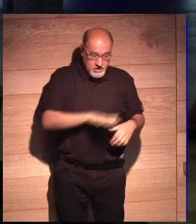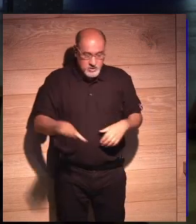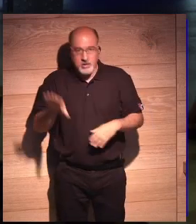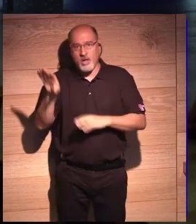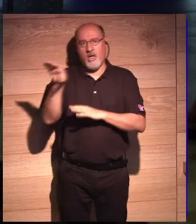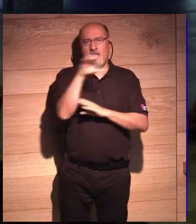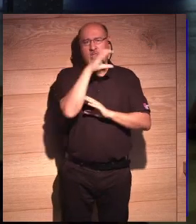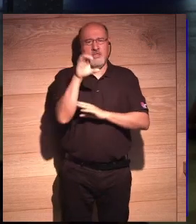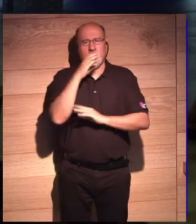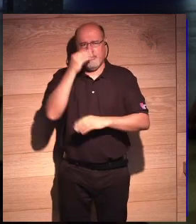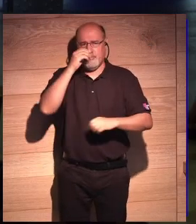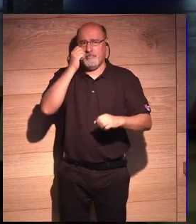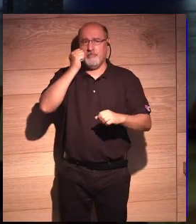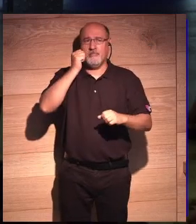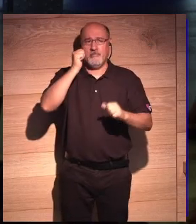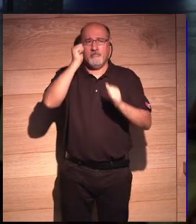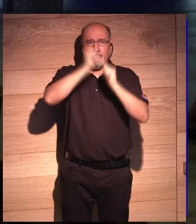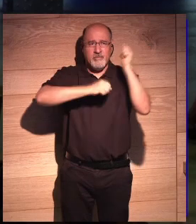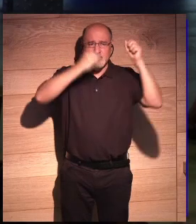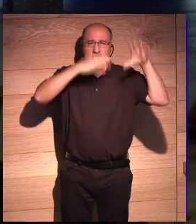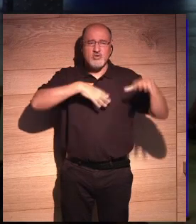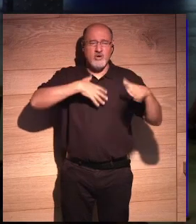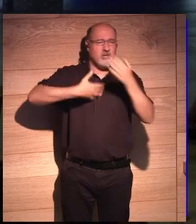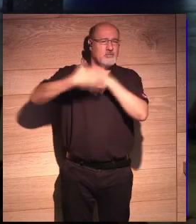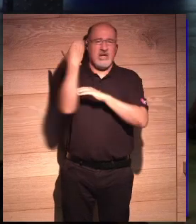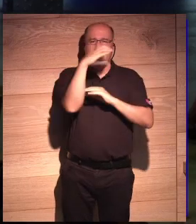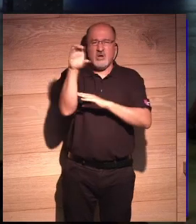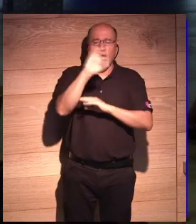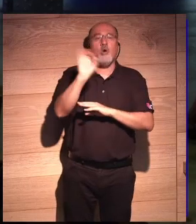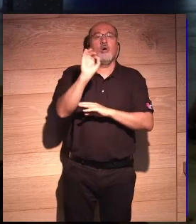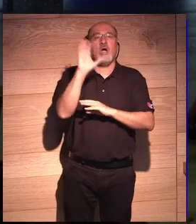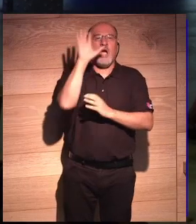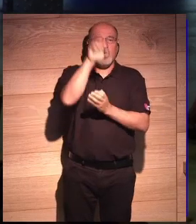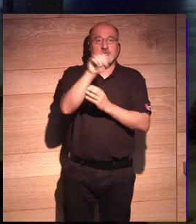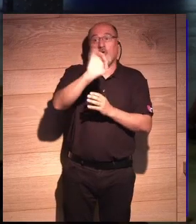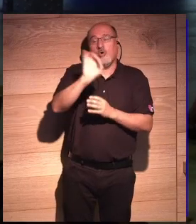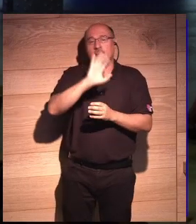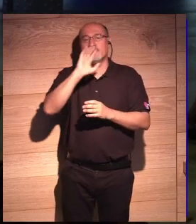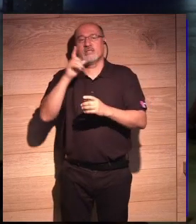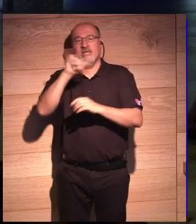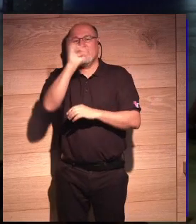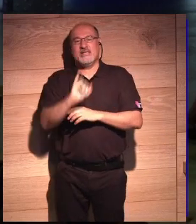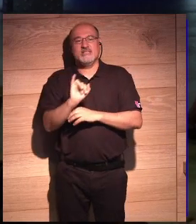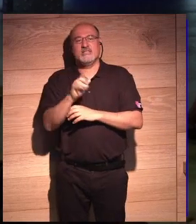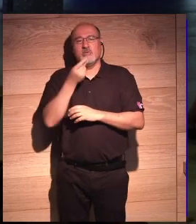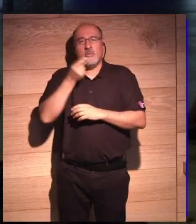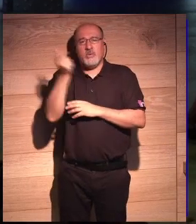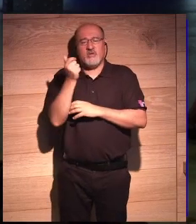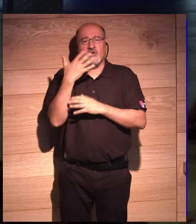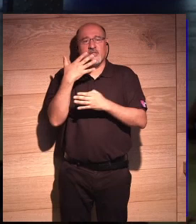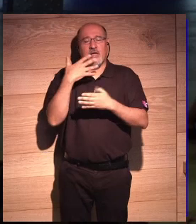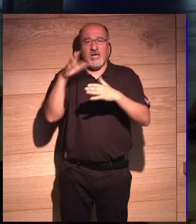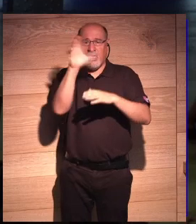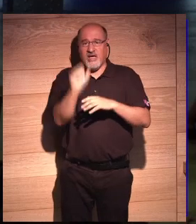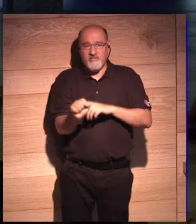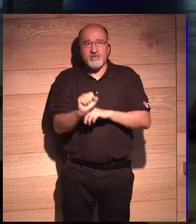show children how dinosaurs used to be, or how can we explain the refugees crisis in Africa,